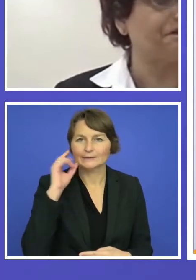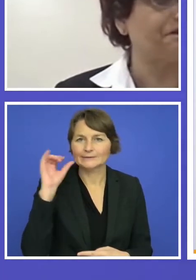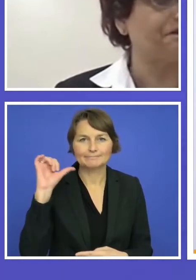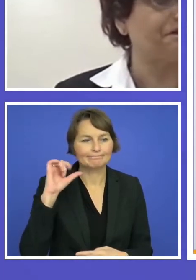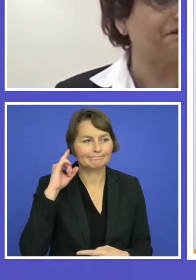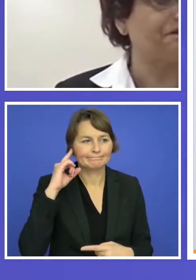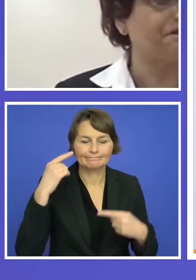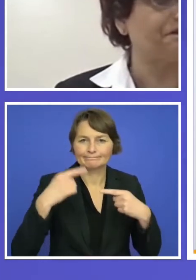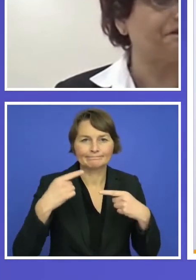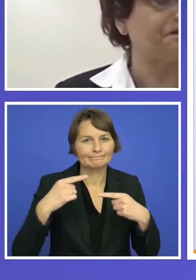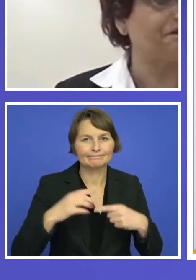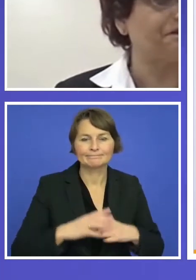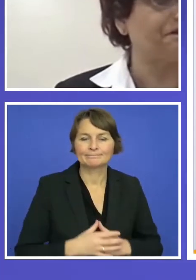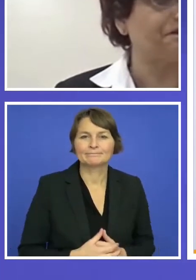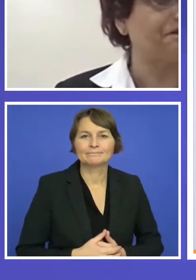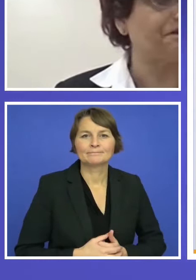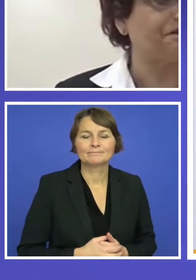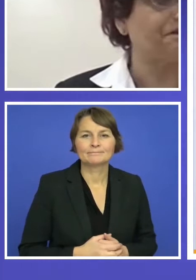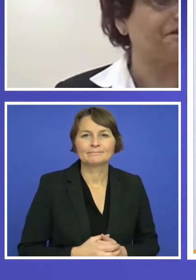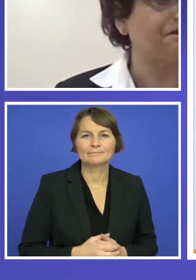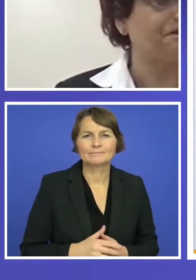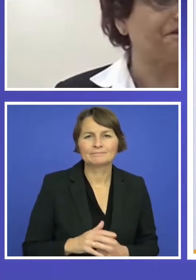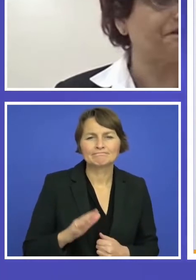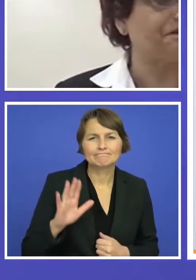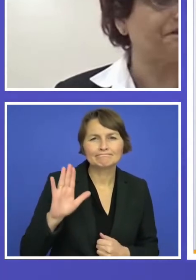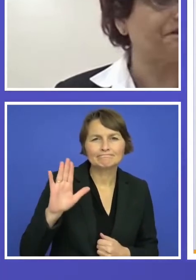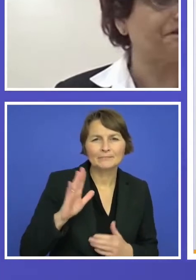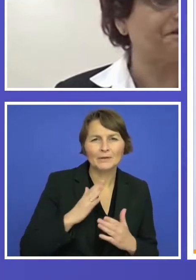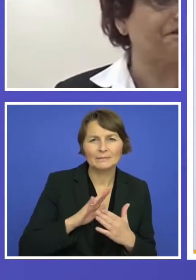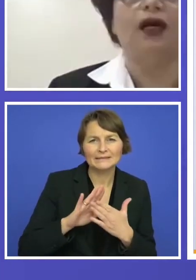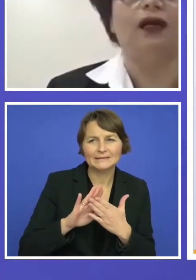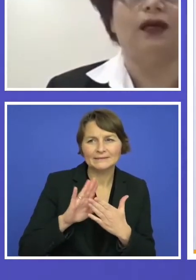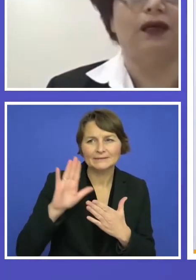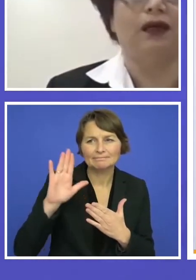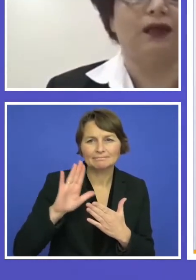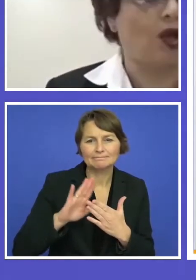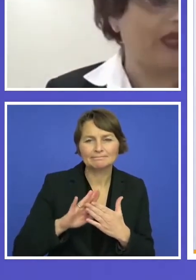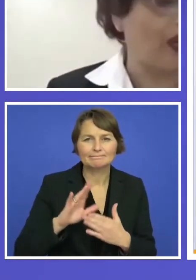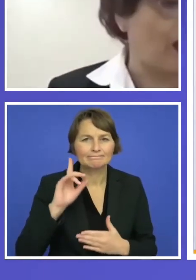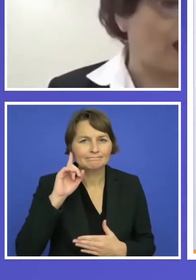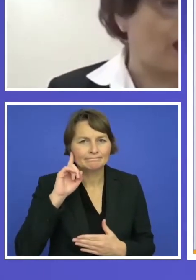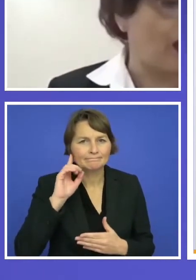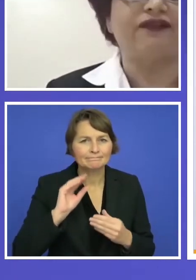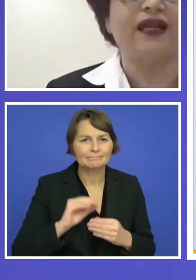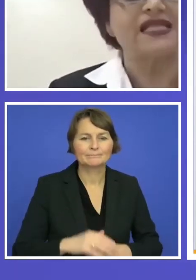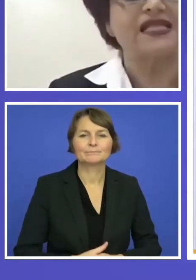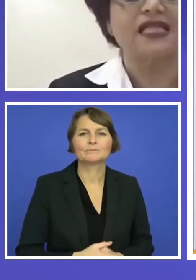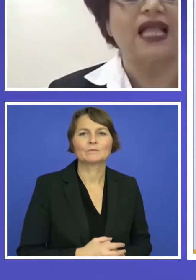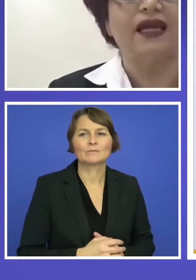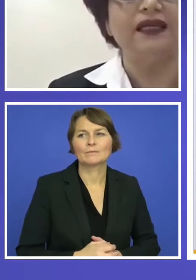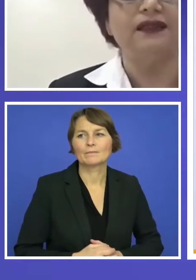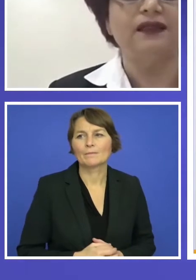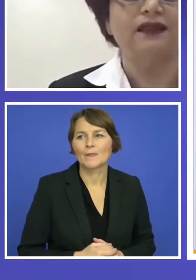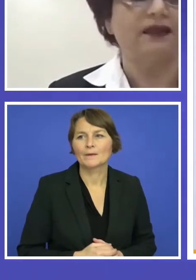Mirna, we're having a difficult time hearing you. We keep on going on.